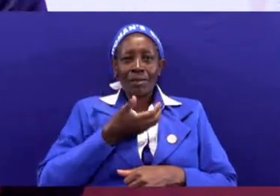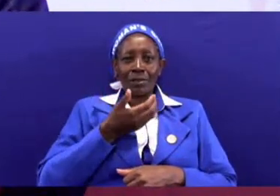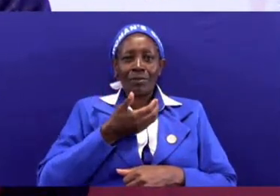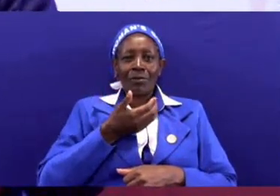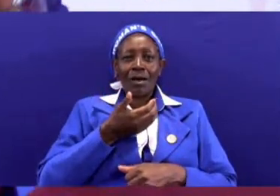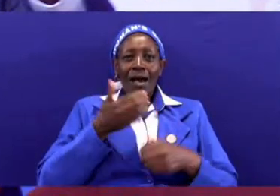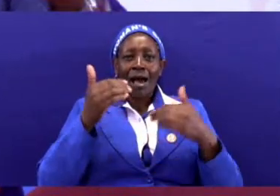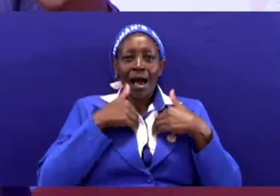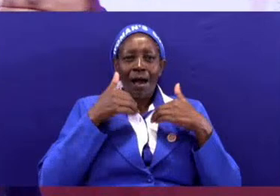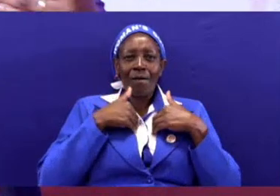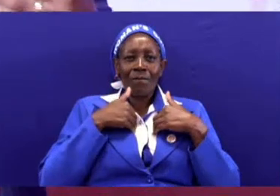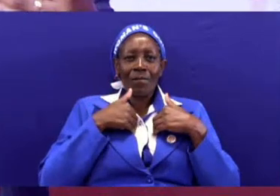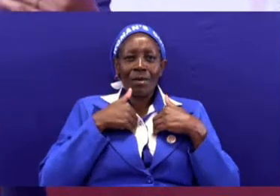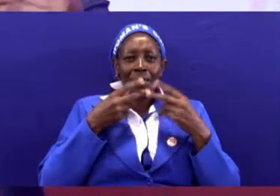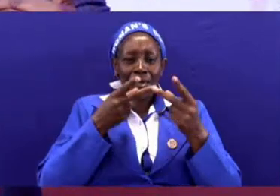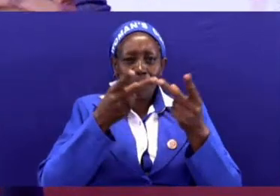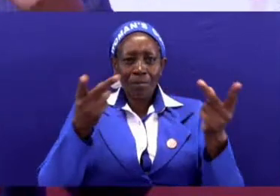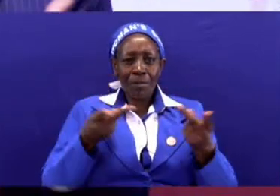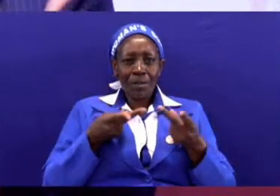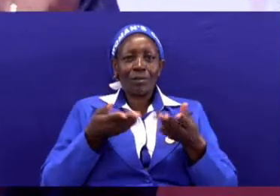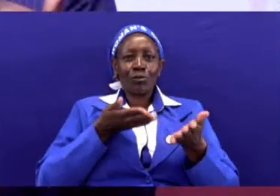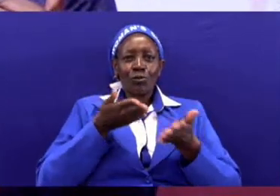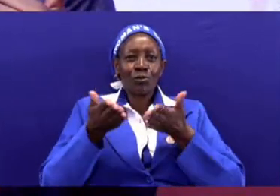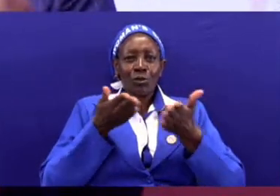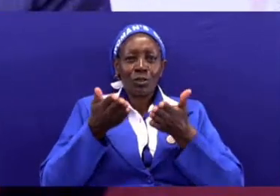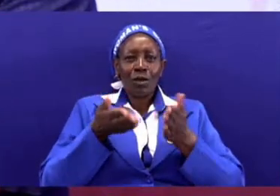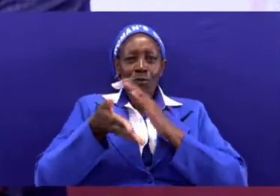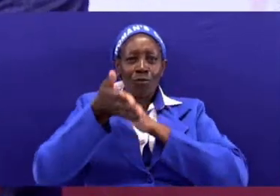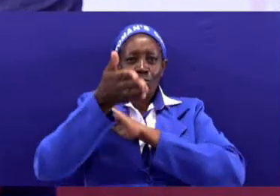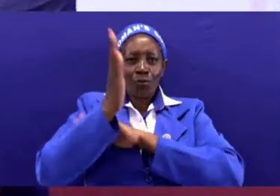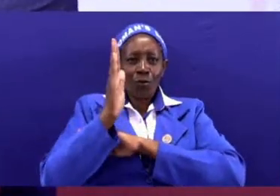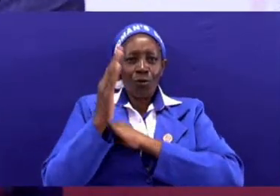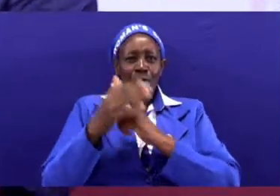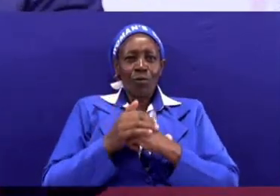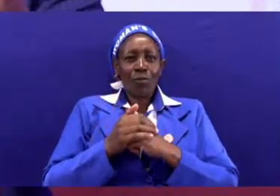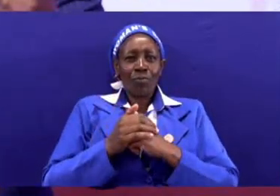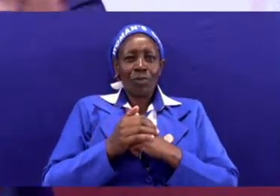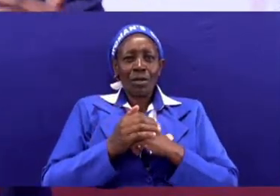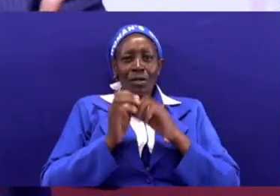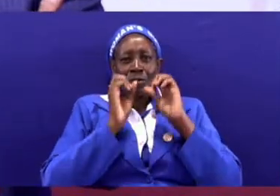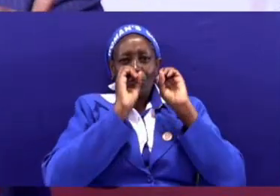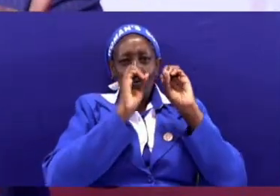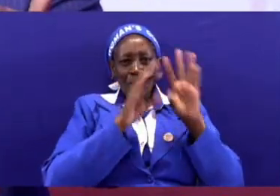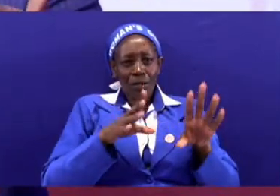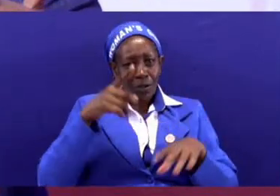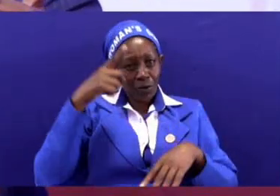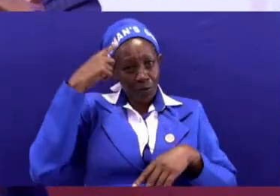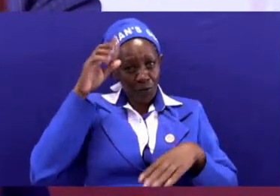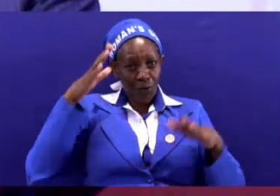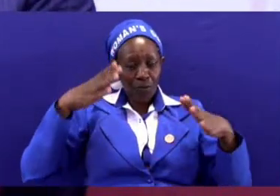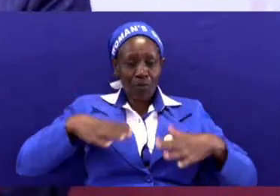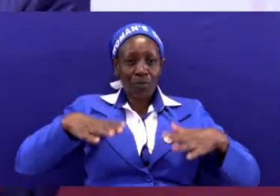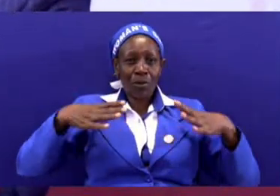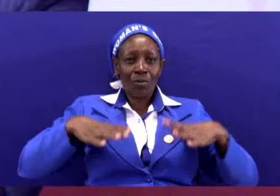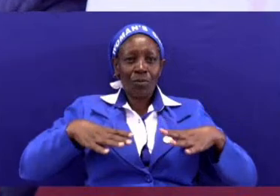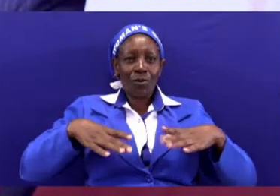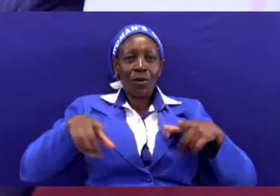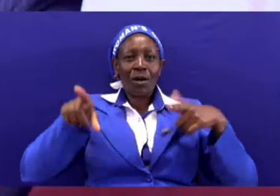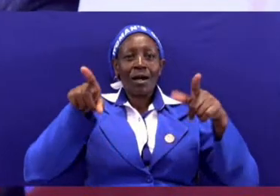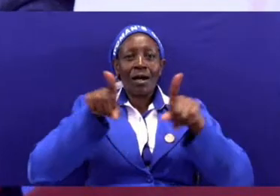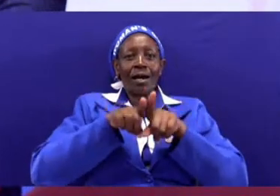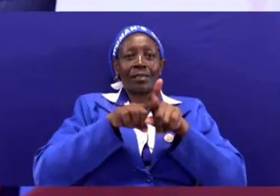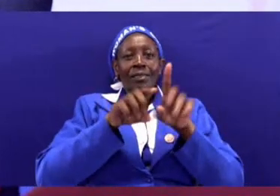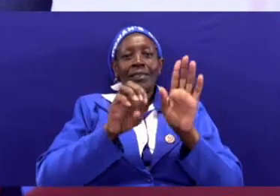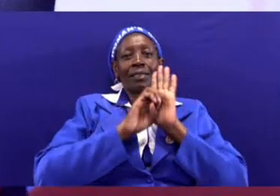of a slave to serve his people, to lay down his clothes for his people. as an example of how he